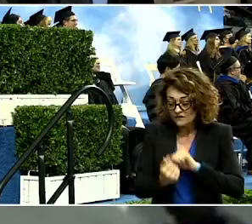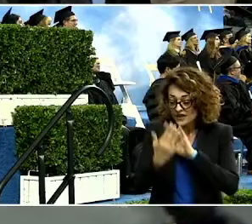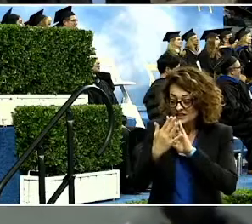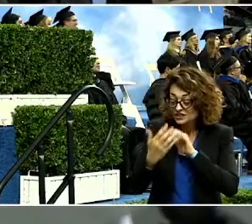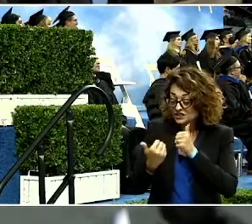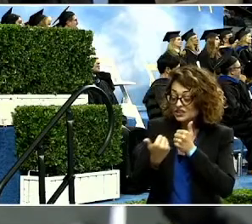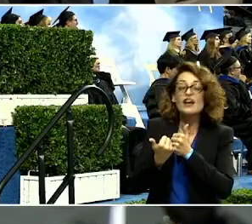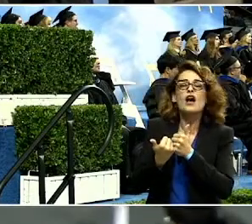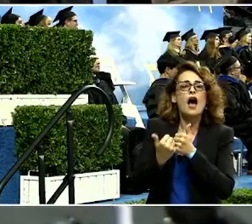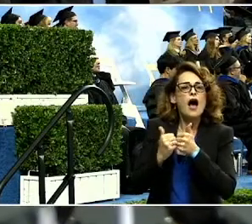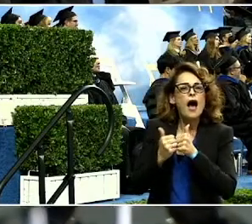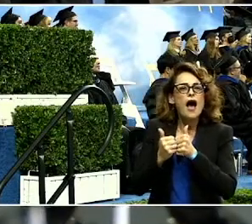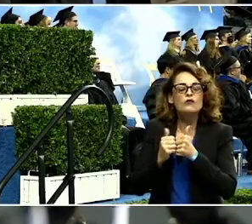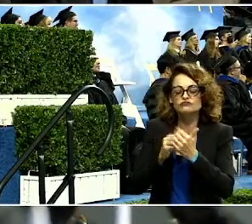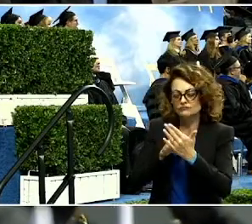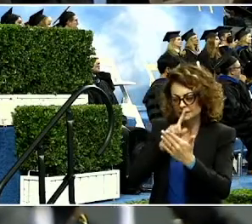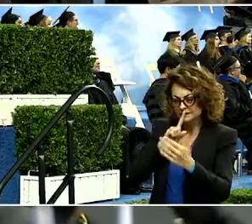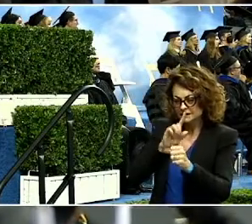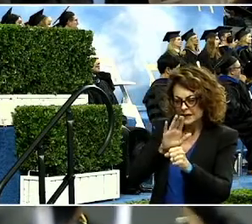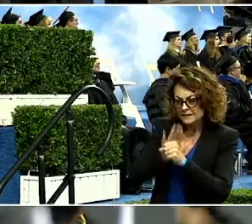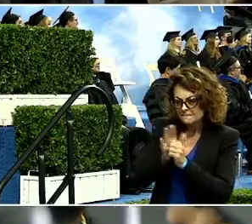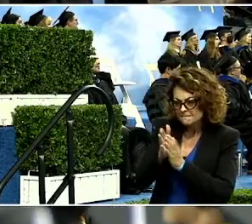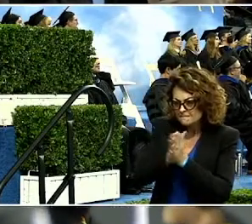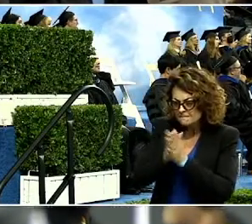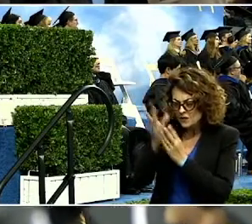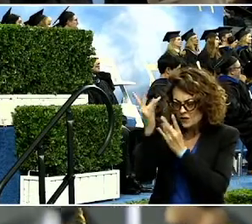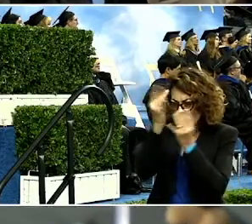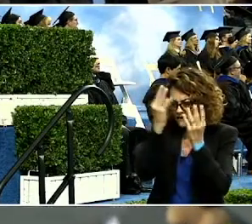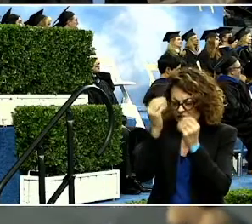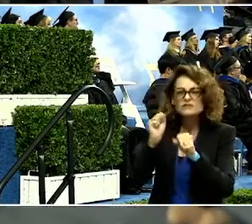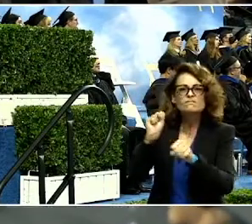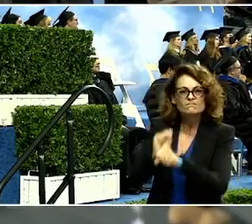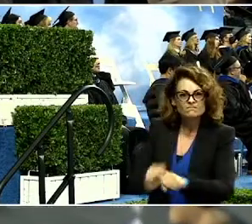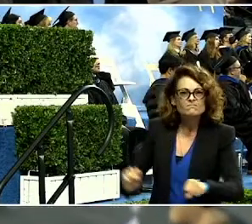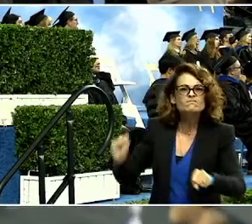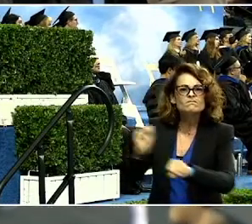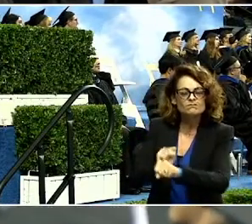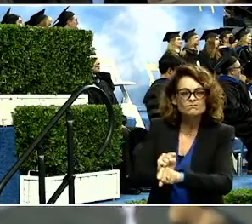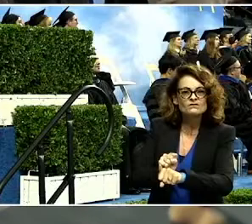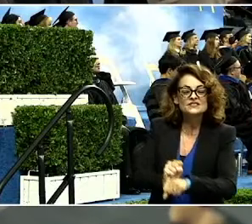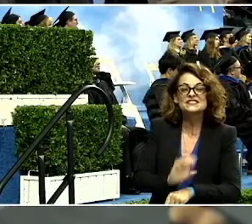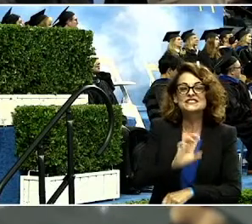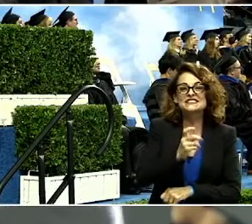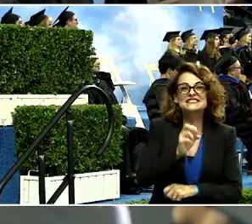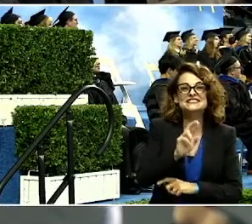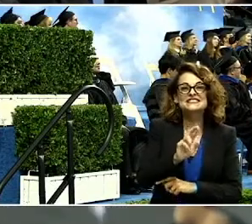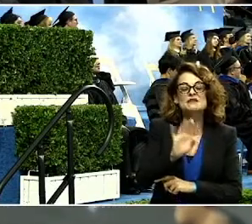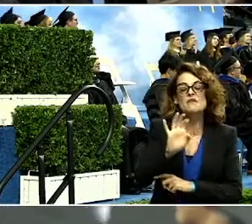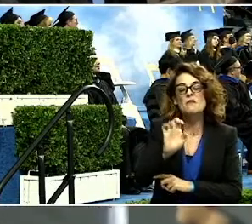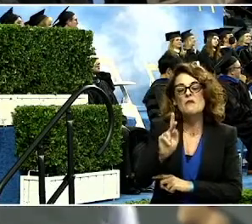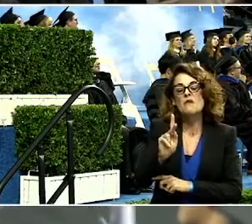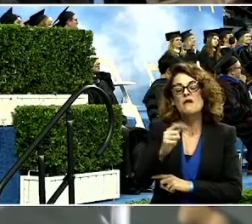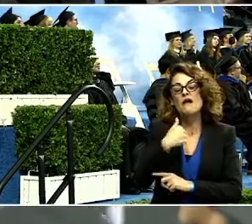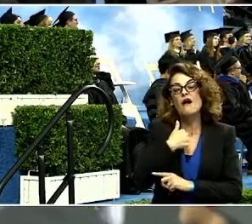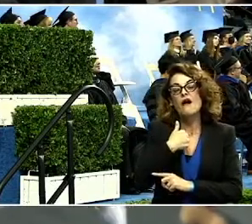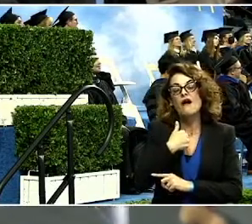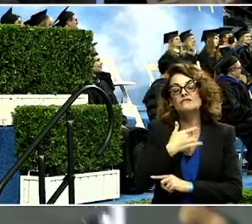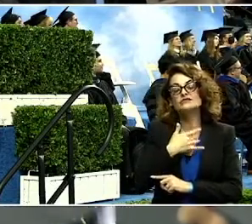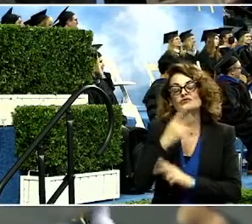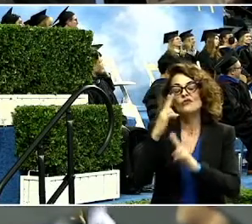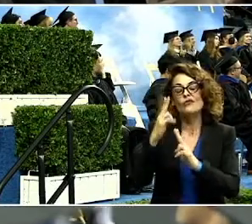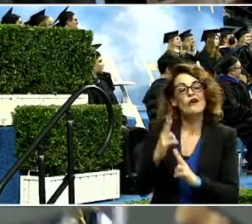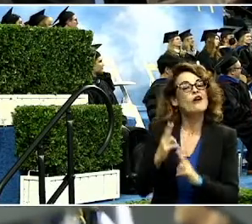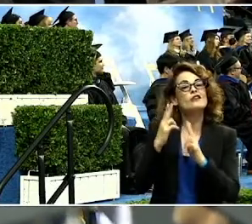with dedication, thoughtfulness, and hard work. Chancellor Block, I am honored